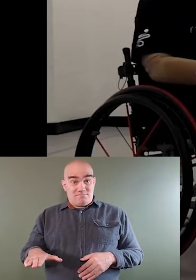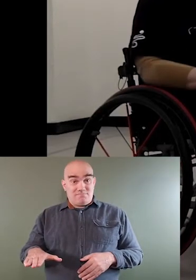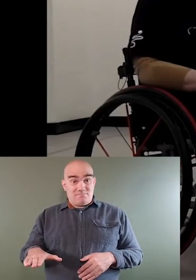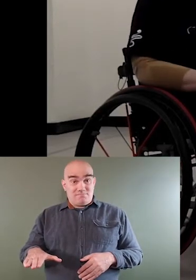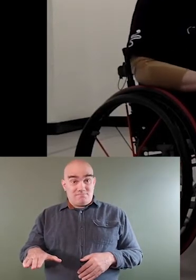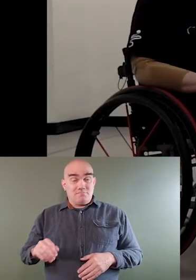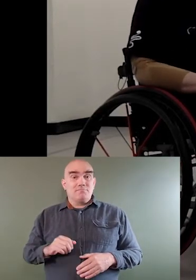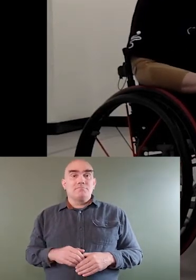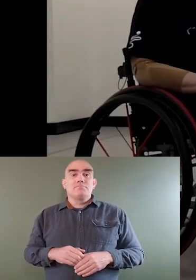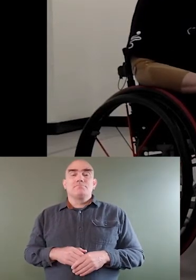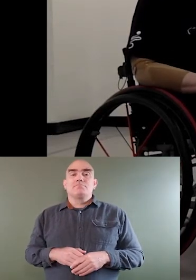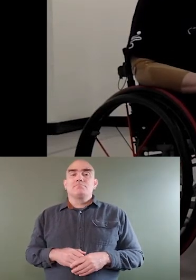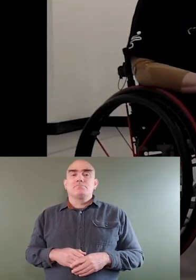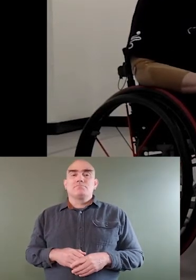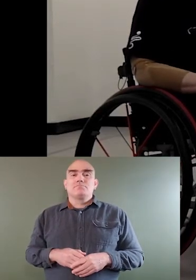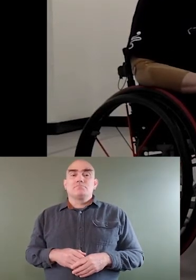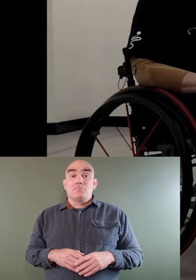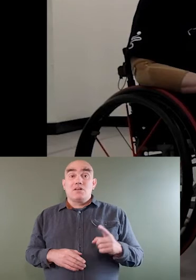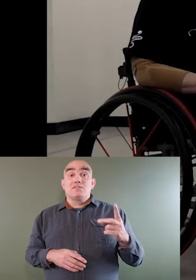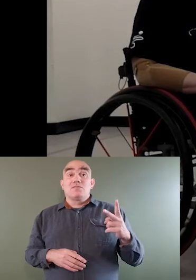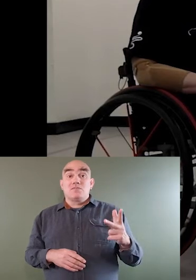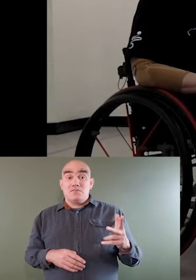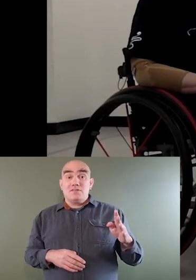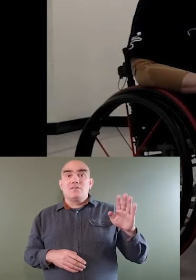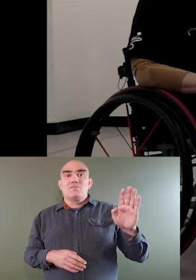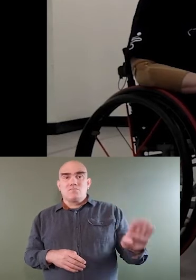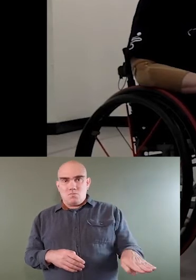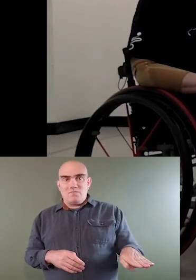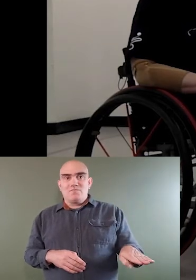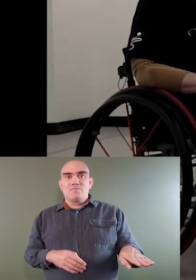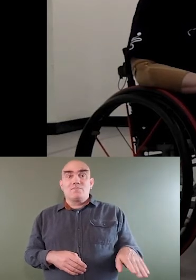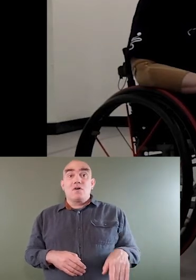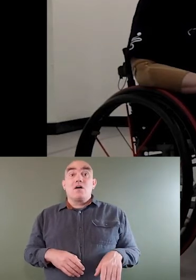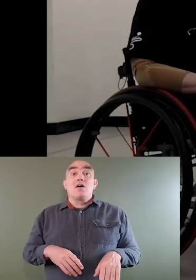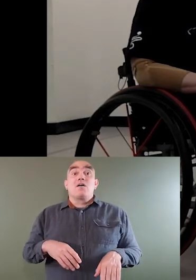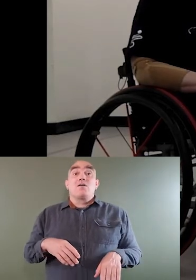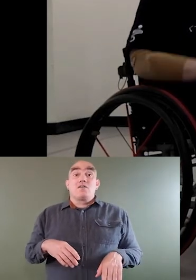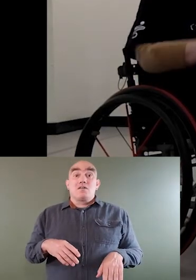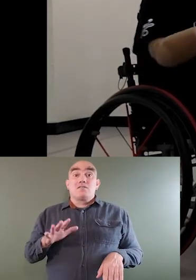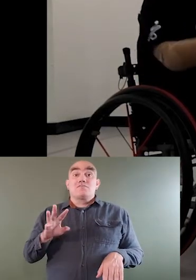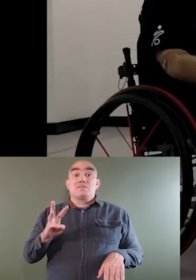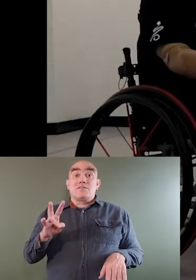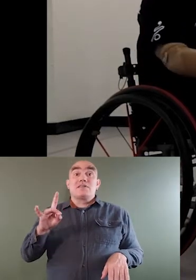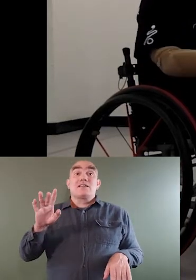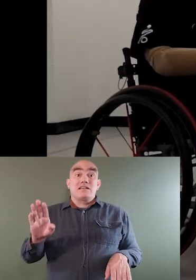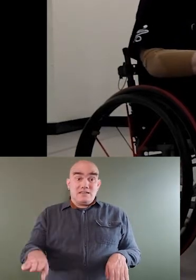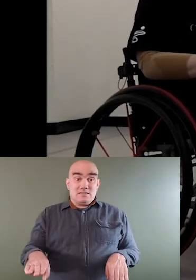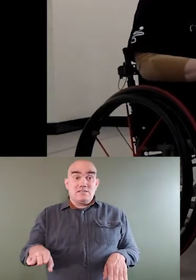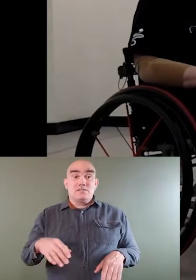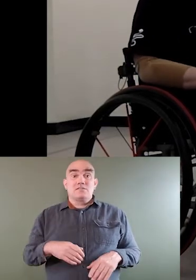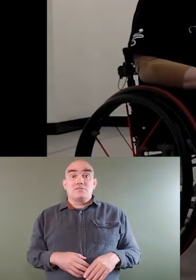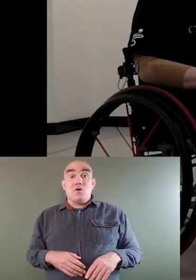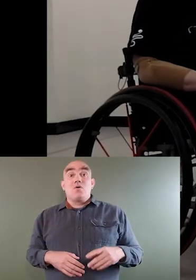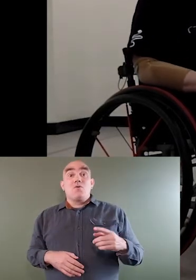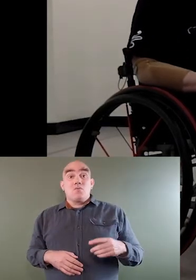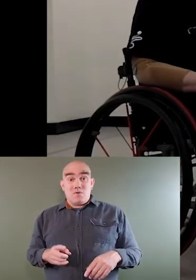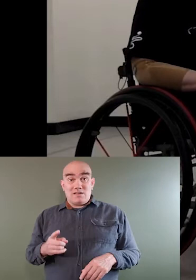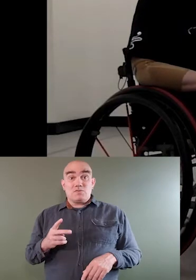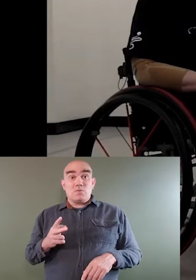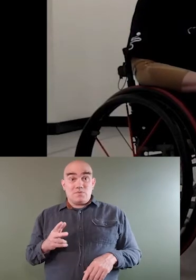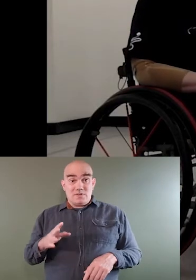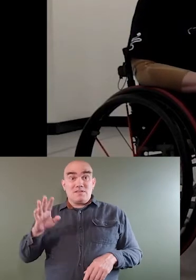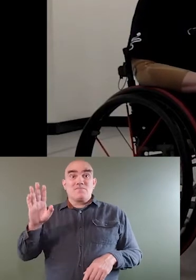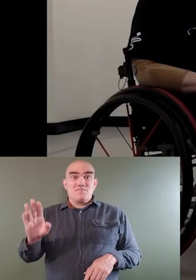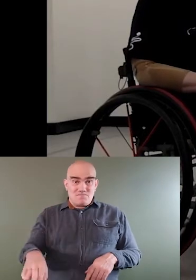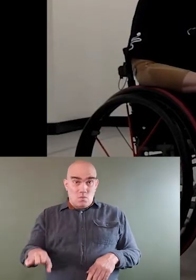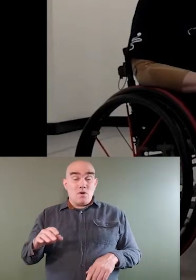1, 2, 3, move 4. 5, 6, 7, move 8. 1, 2,